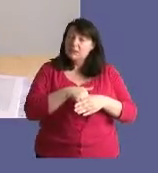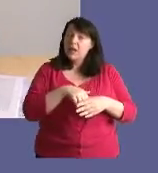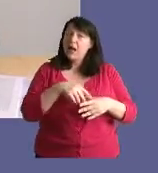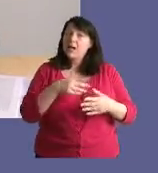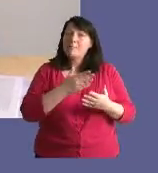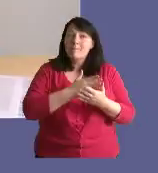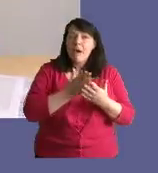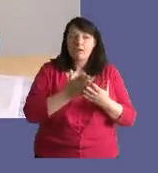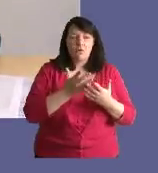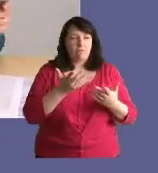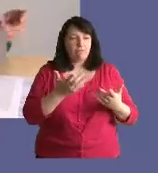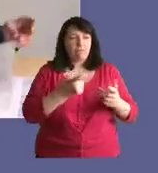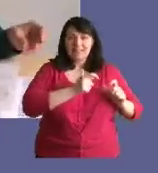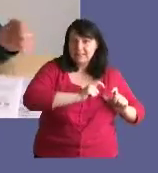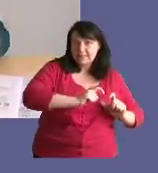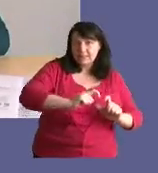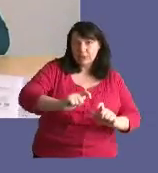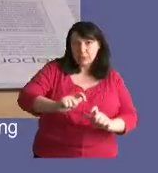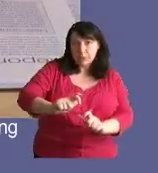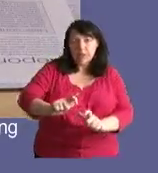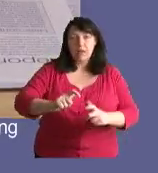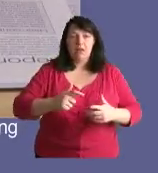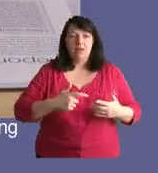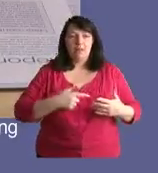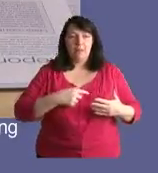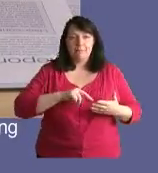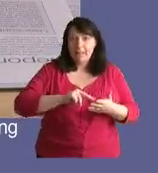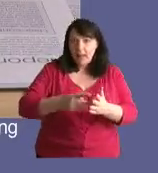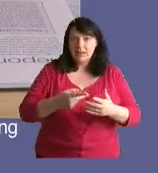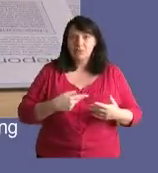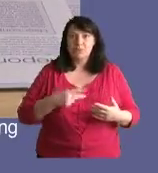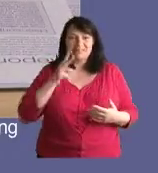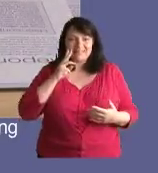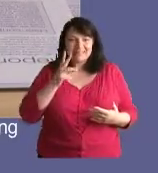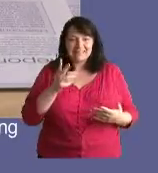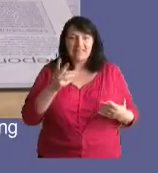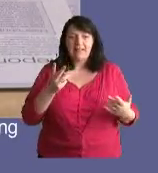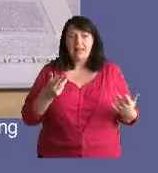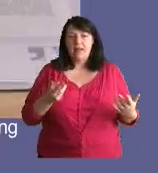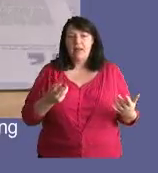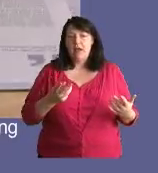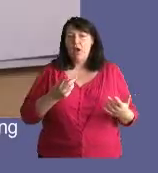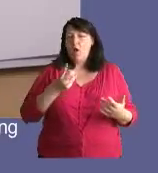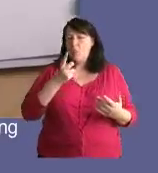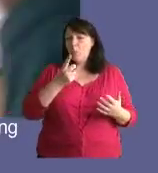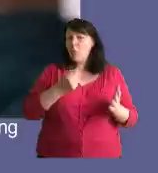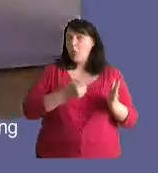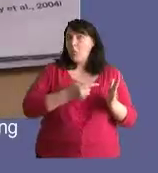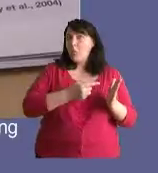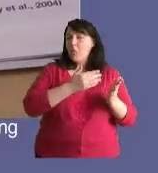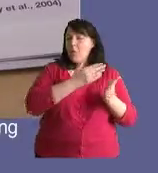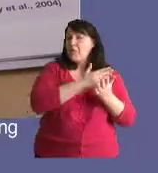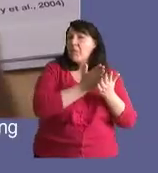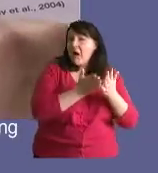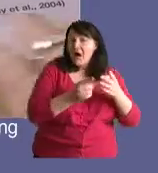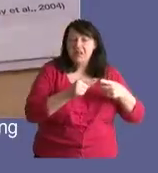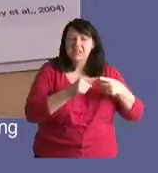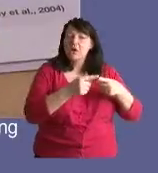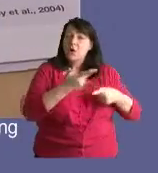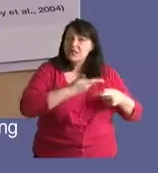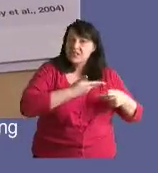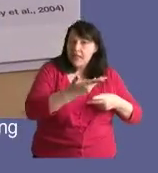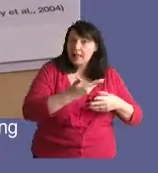itself as being part on a continuum. So we can see involvement at one point being